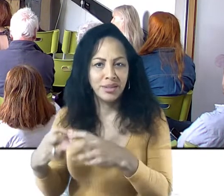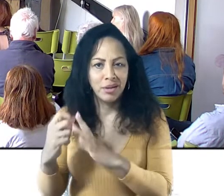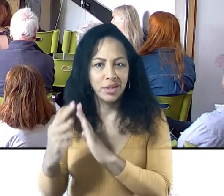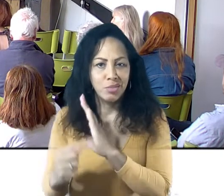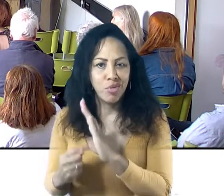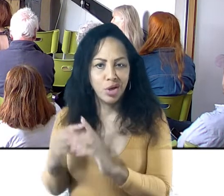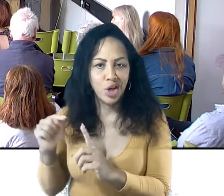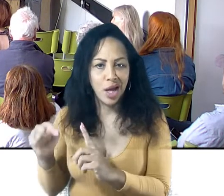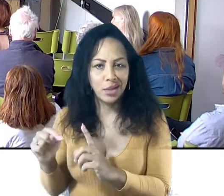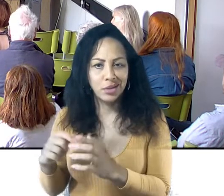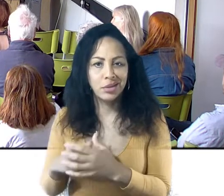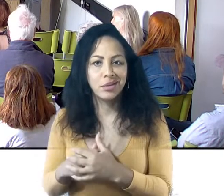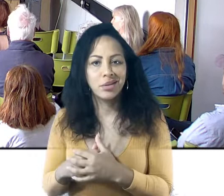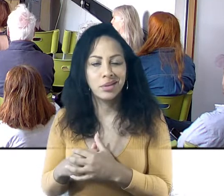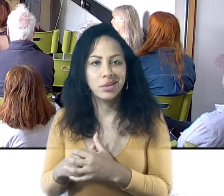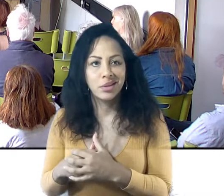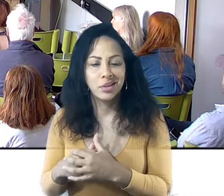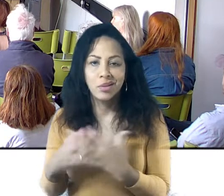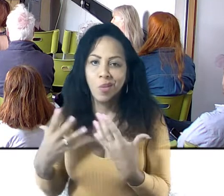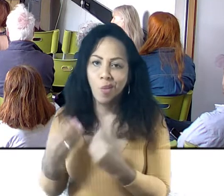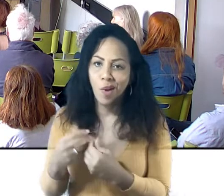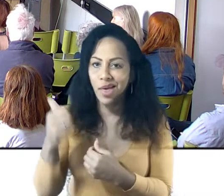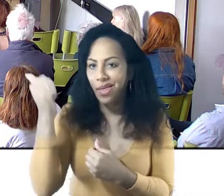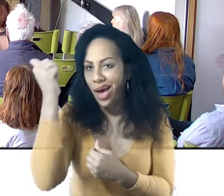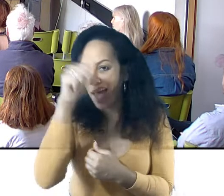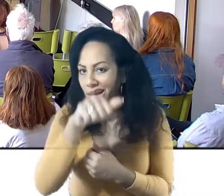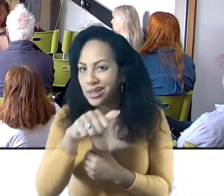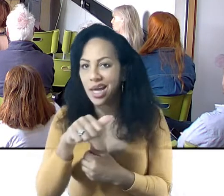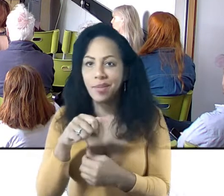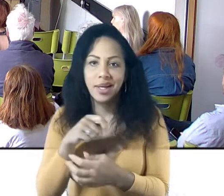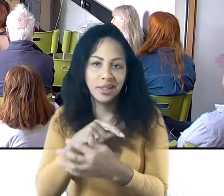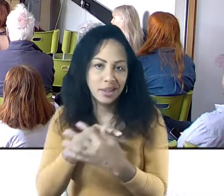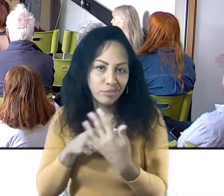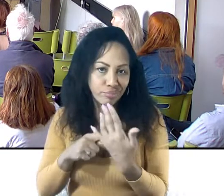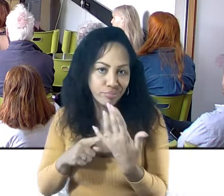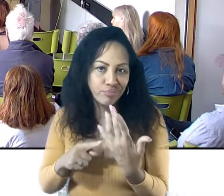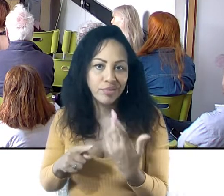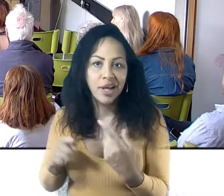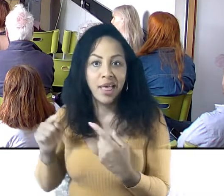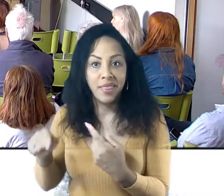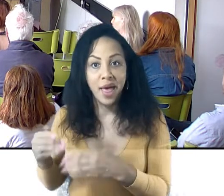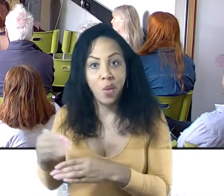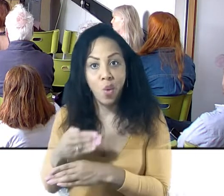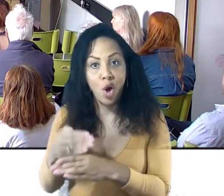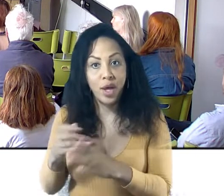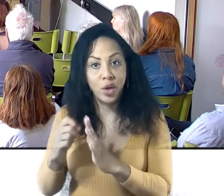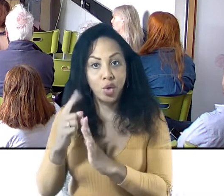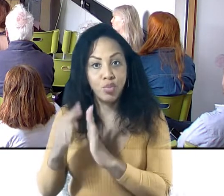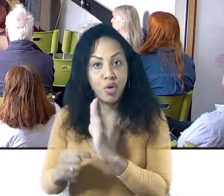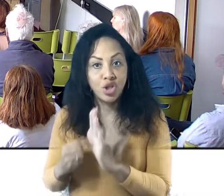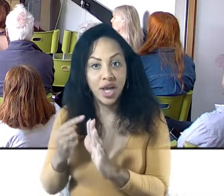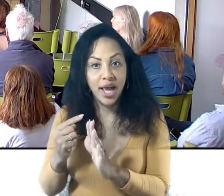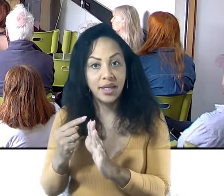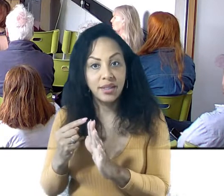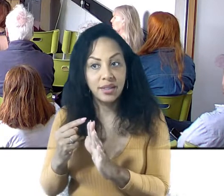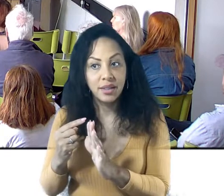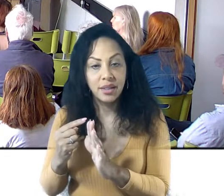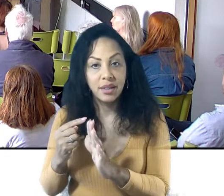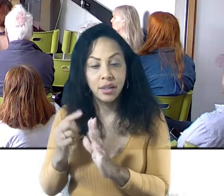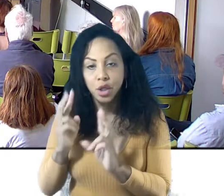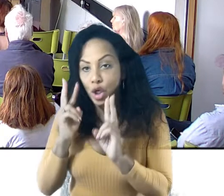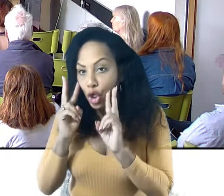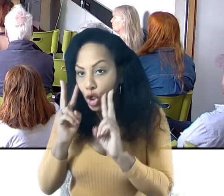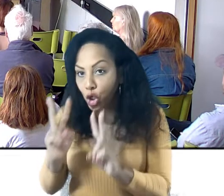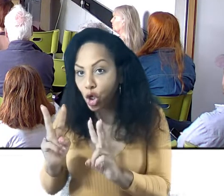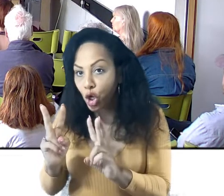with academics, and they work currently on a project with lots of indigenous